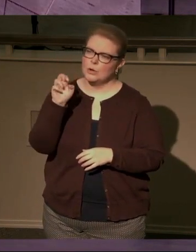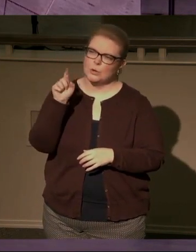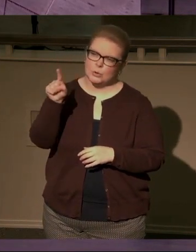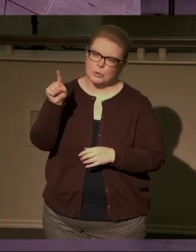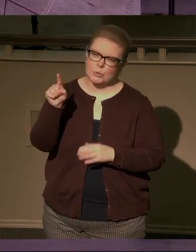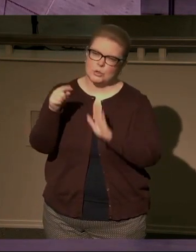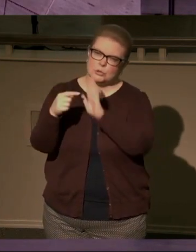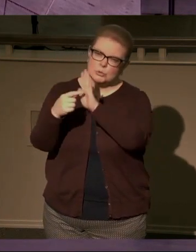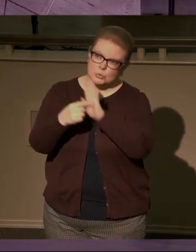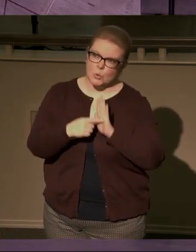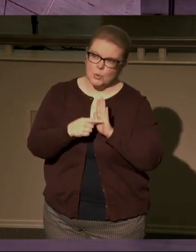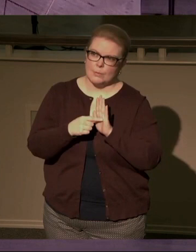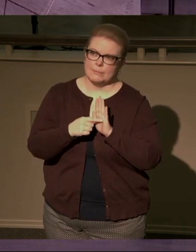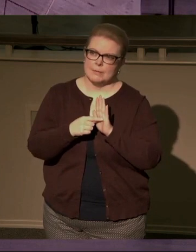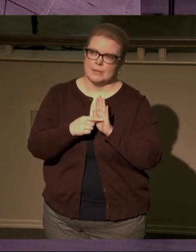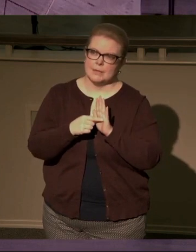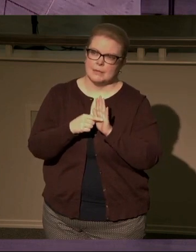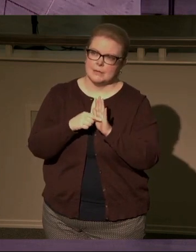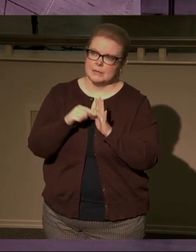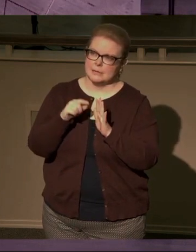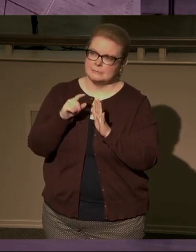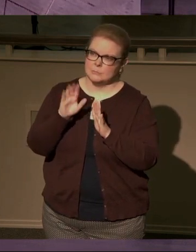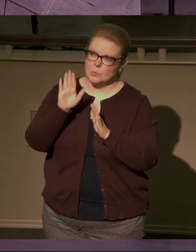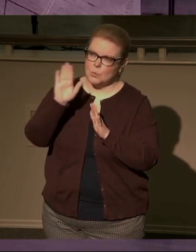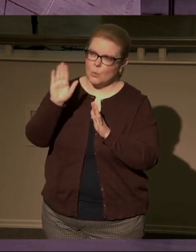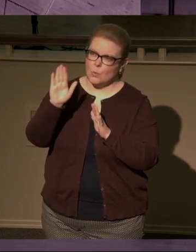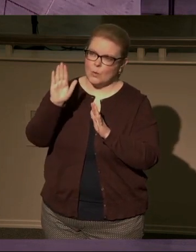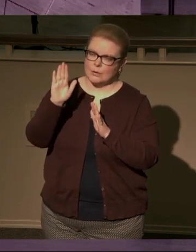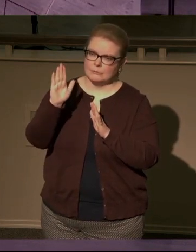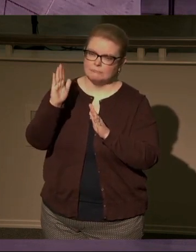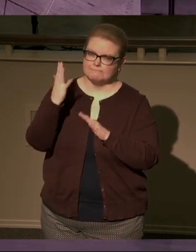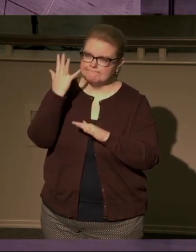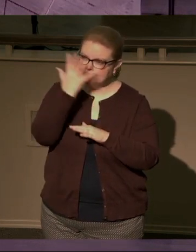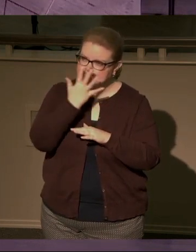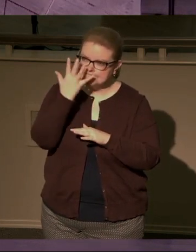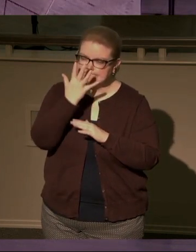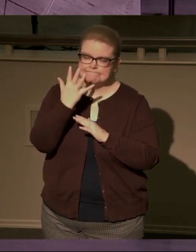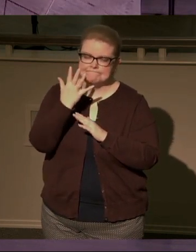me the essence of your person.